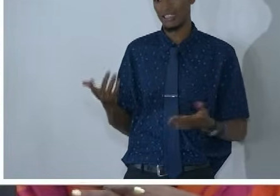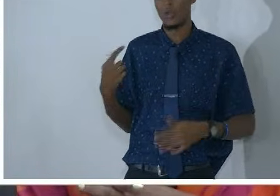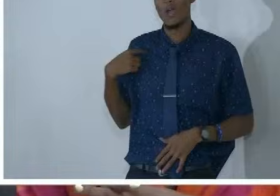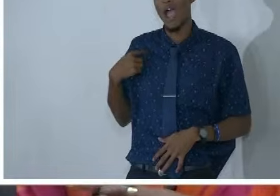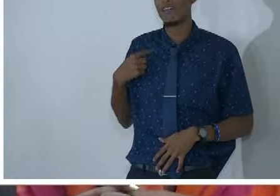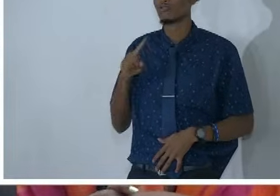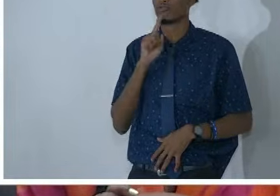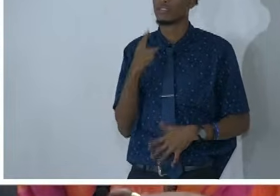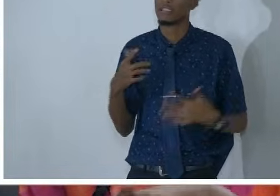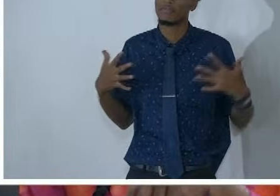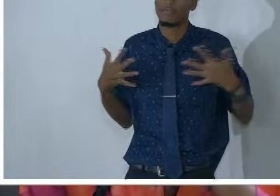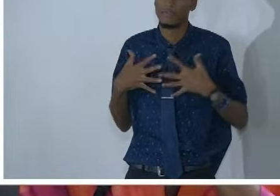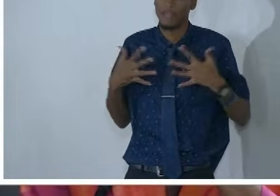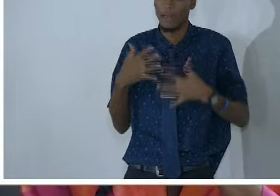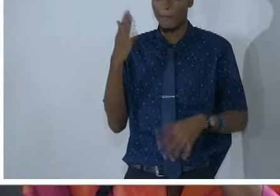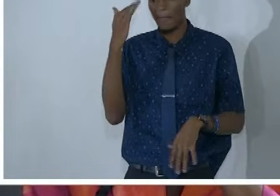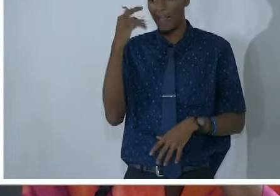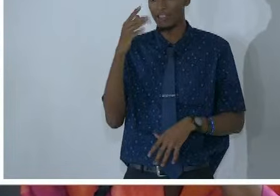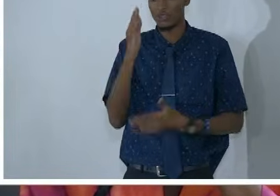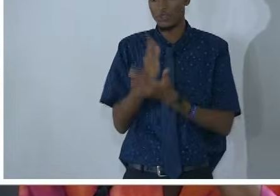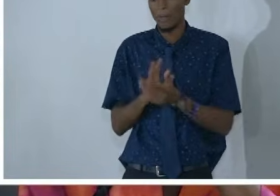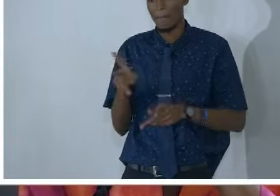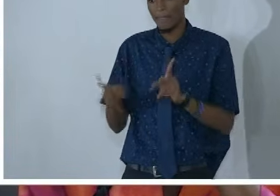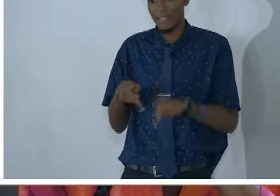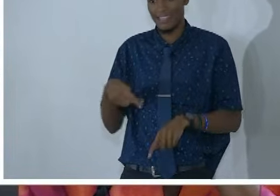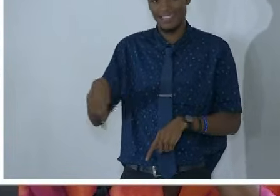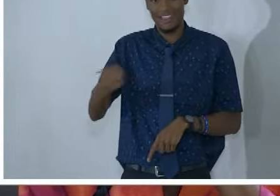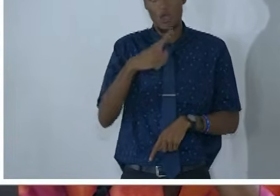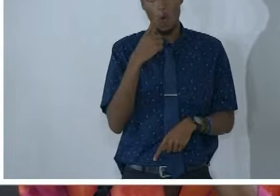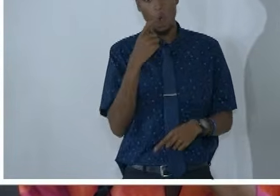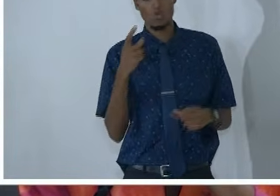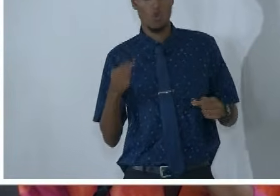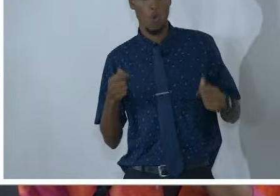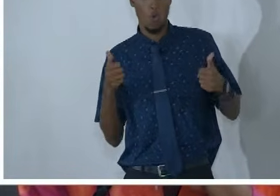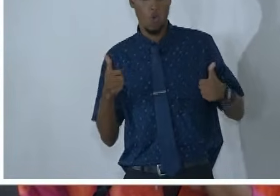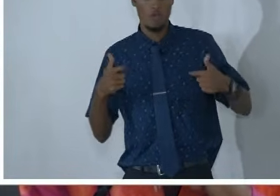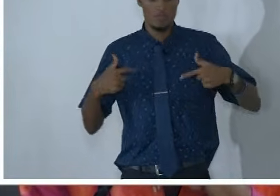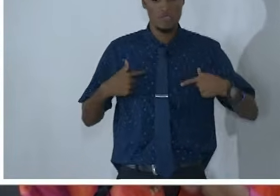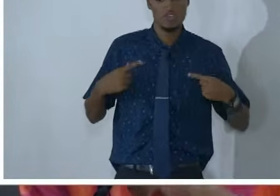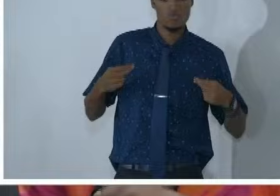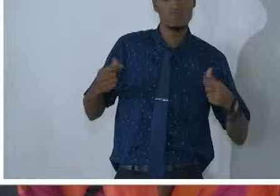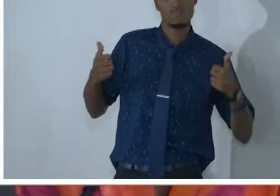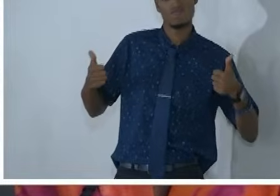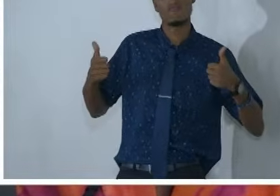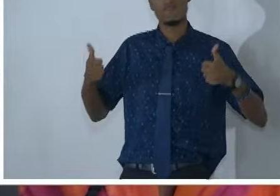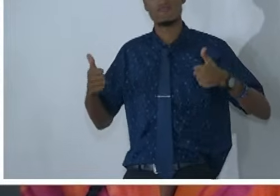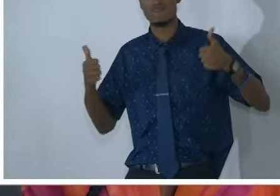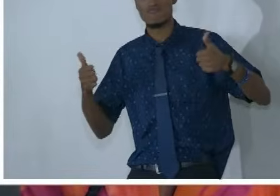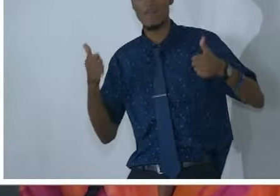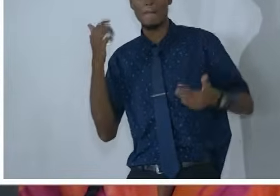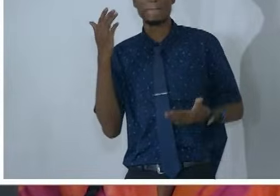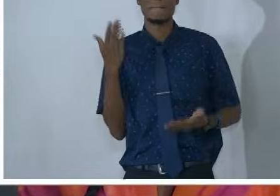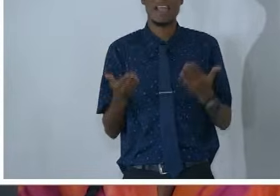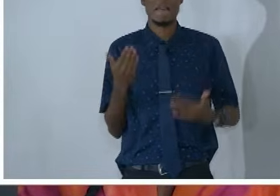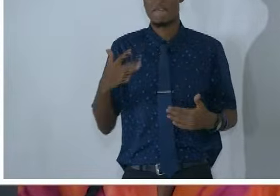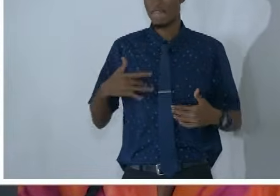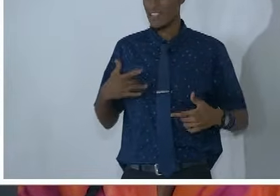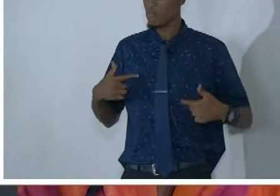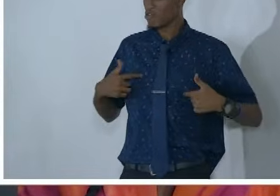fearful that some of these individuals who are doing good and mean well might at some point